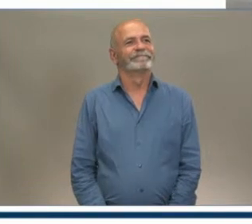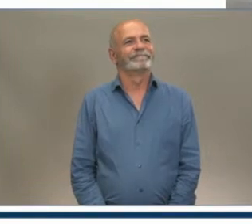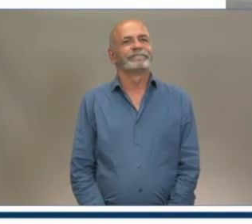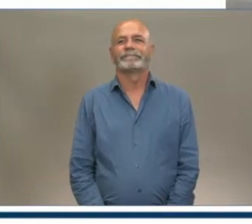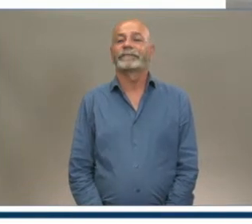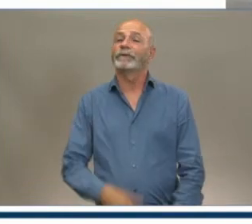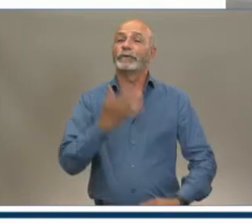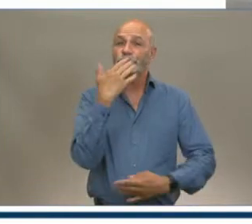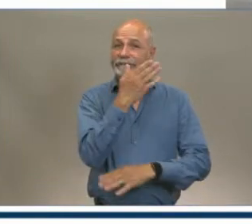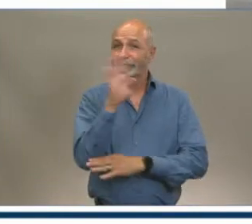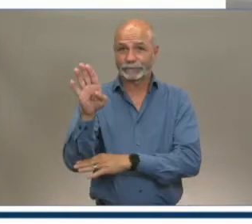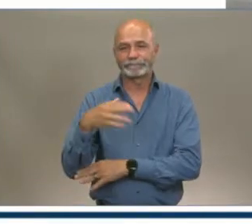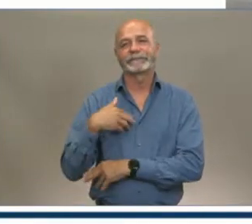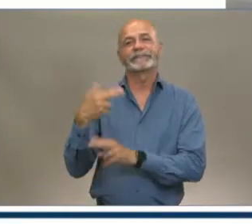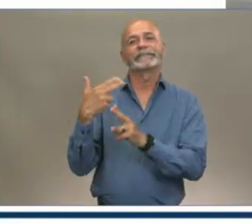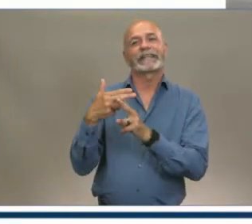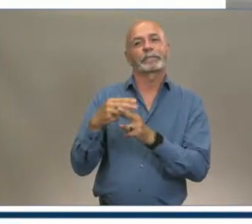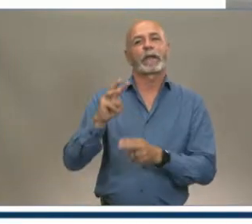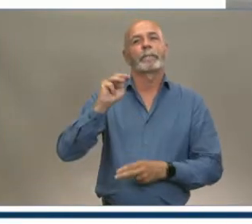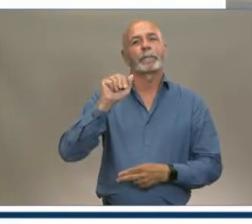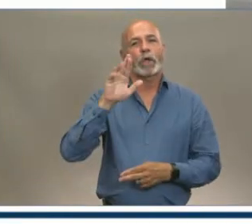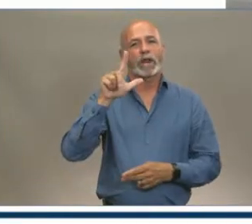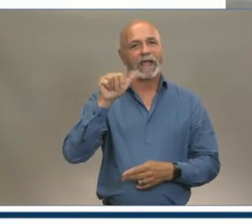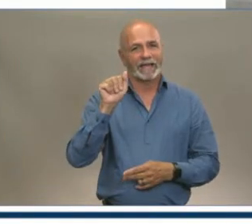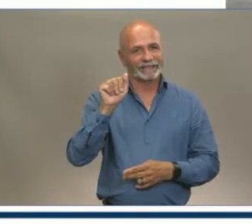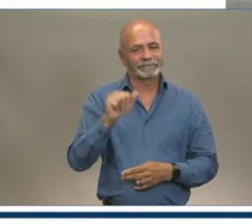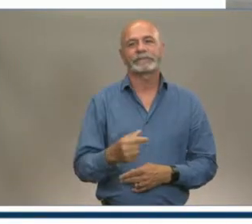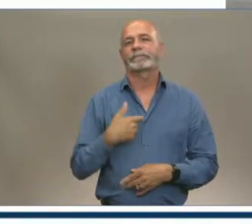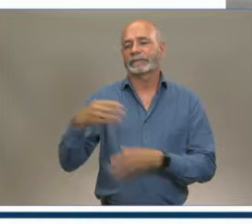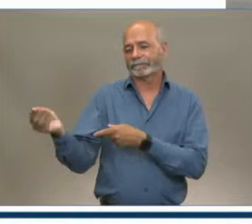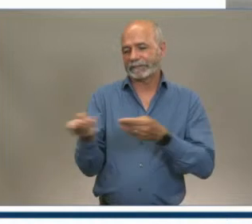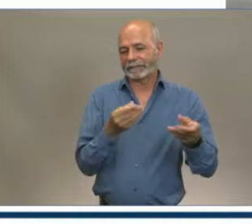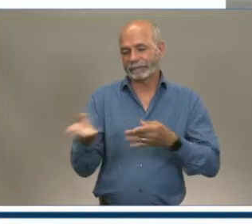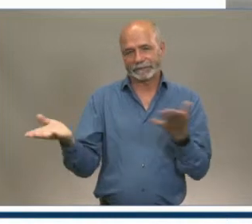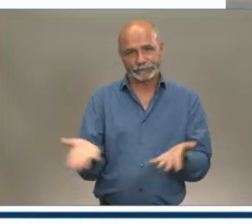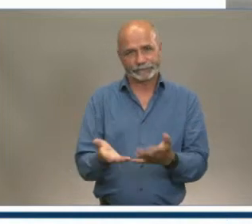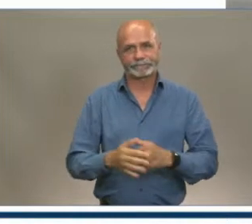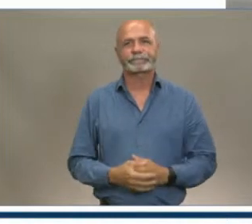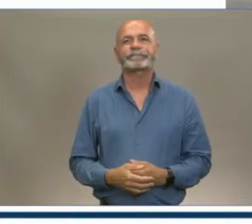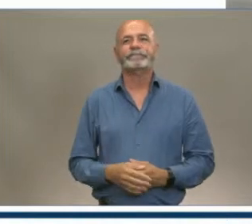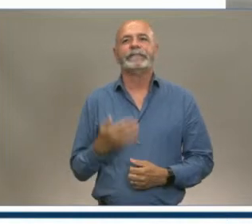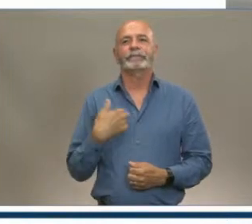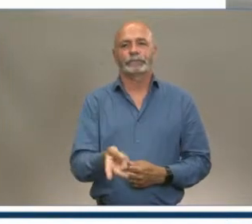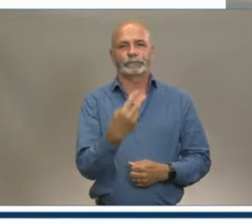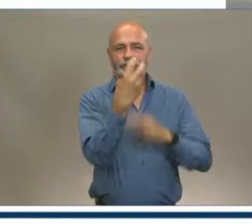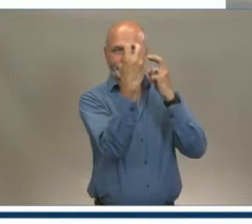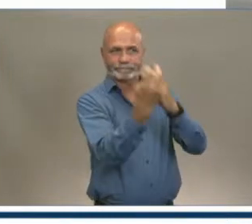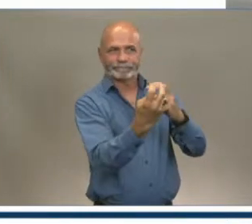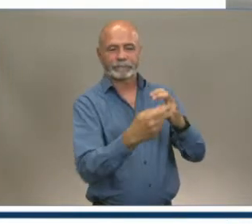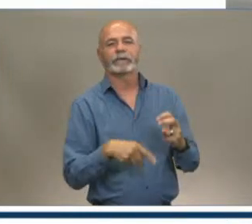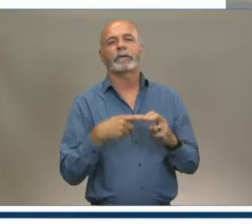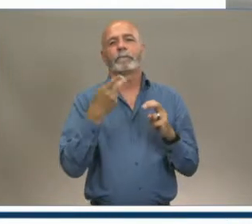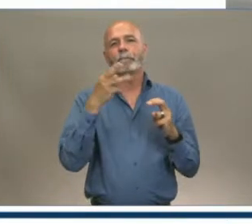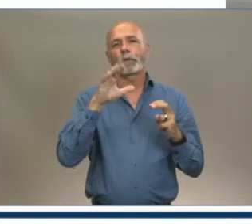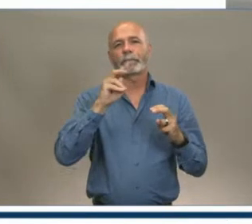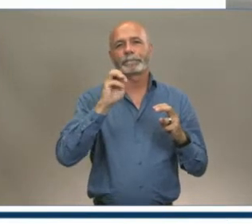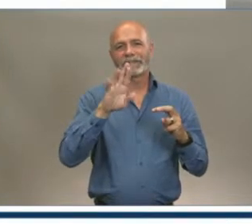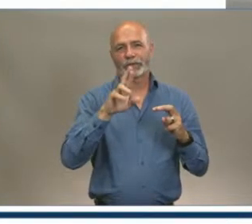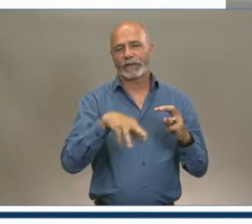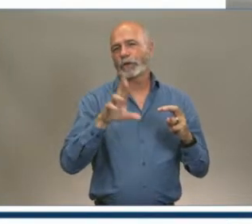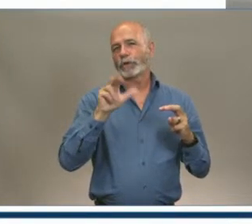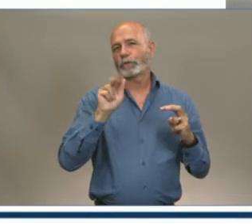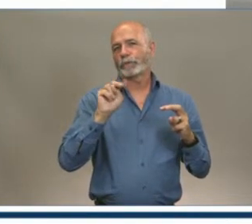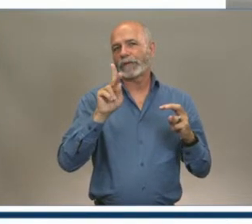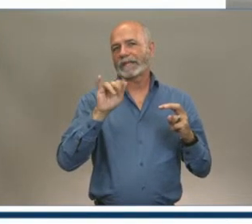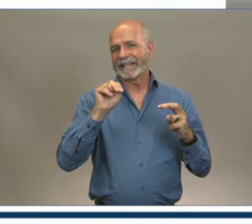Good afternoon. My name is Marla McGuinness, and I will be your moderator for today's news conference. Before we begin, I'd like to introduce the Honourable Ian Rankin, Premier of the